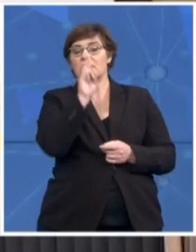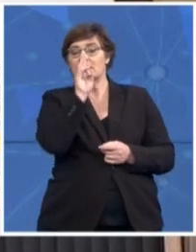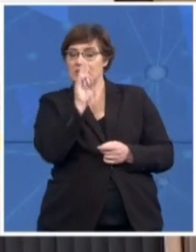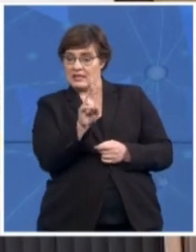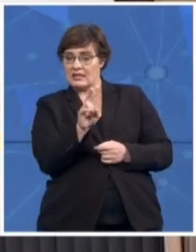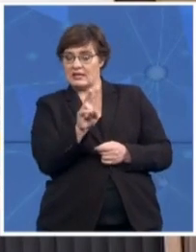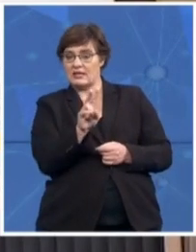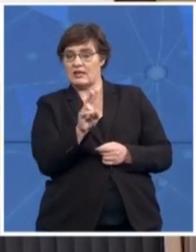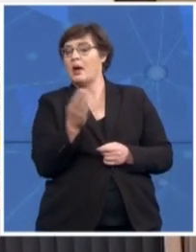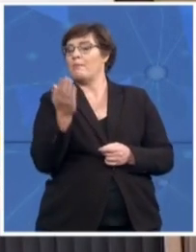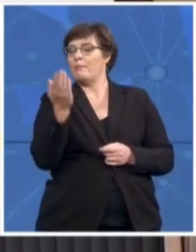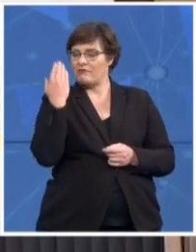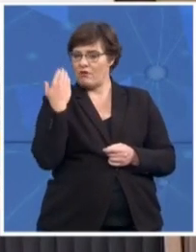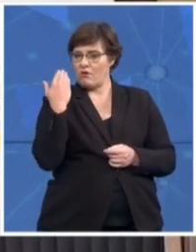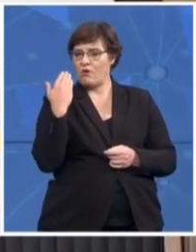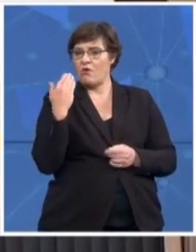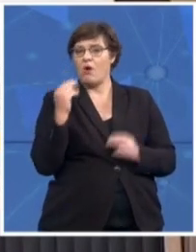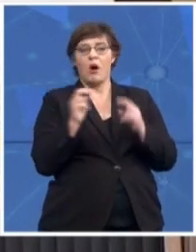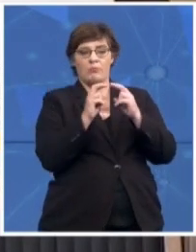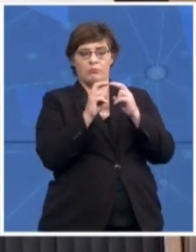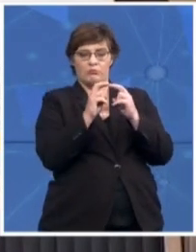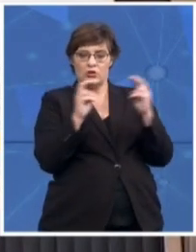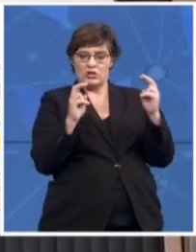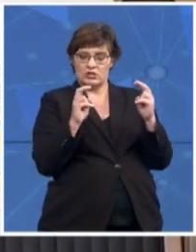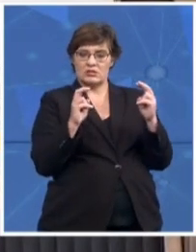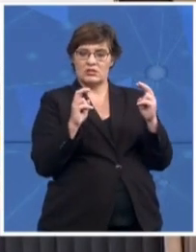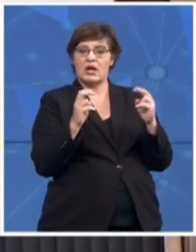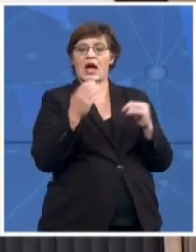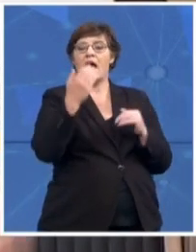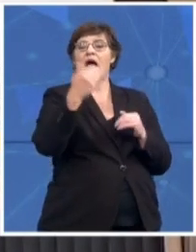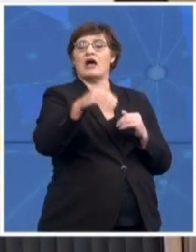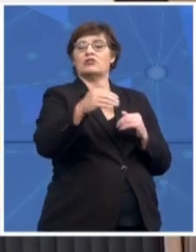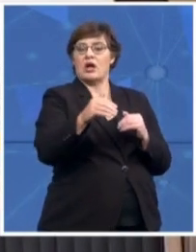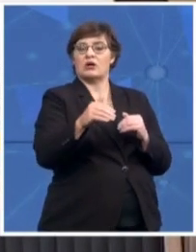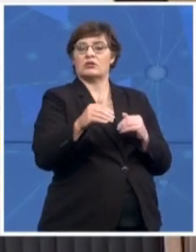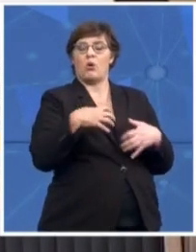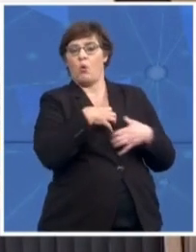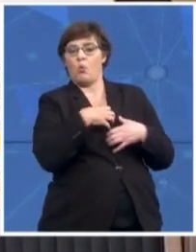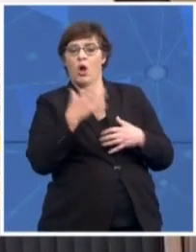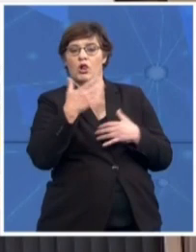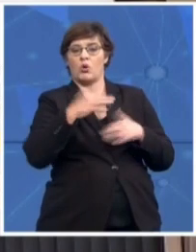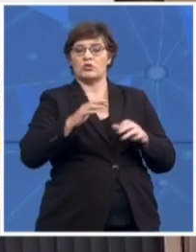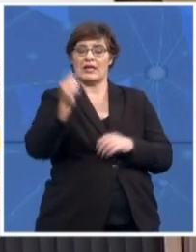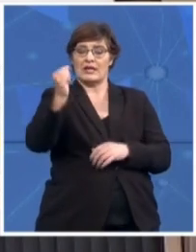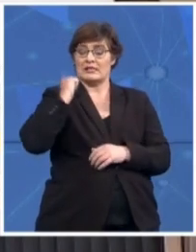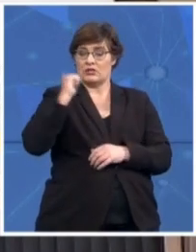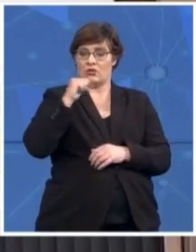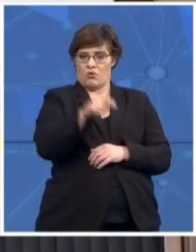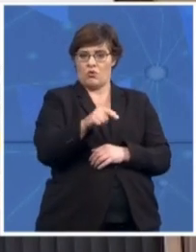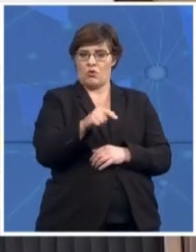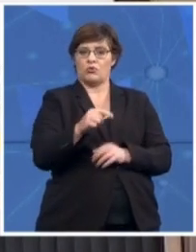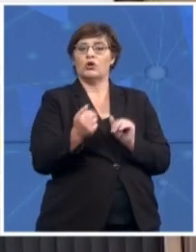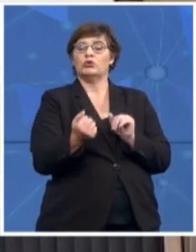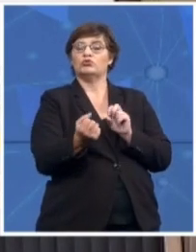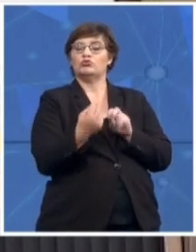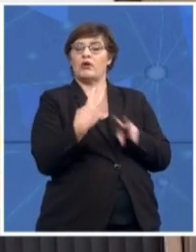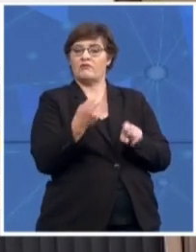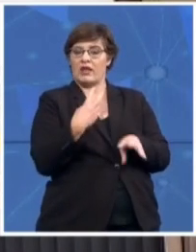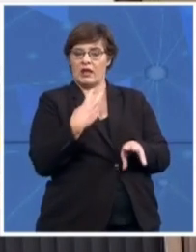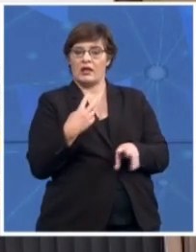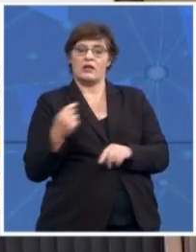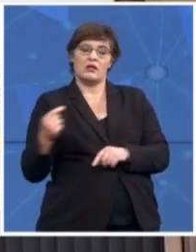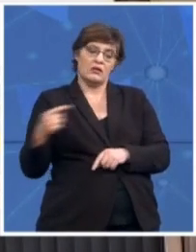that was just built outside the Wild Coast Casino, and that has made the traffic flow into KwaZulu-Natal much more